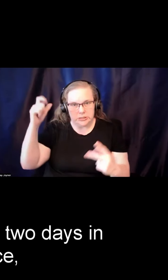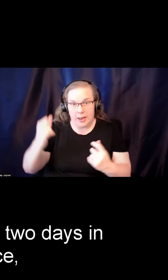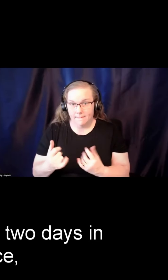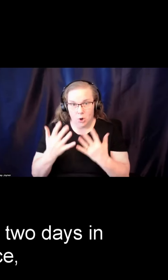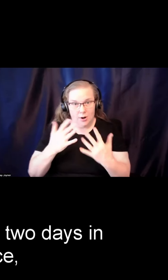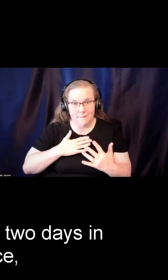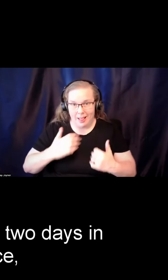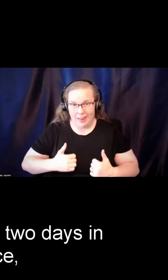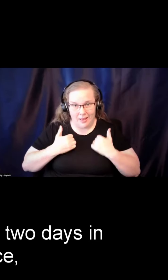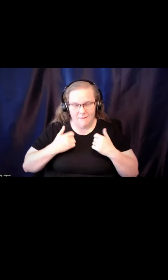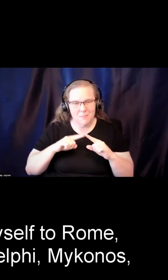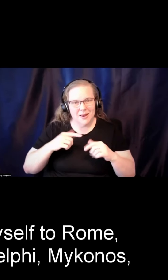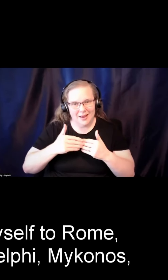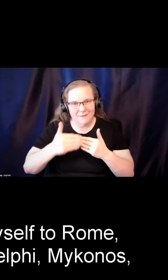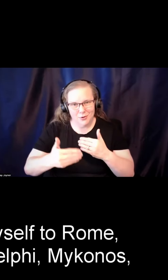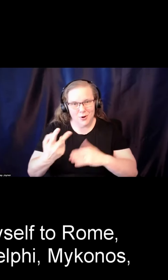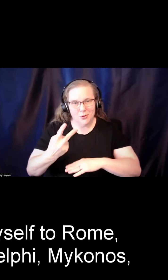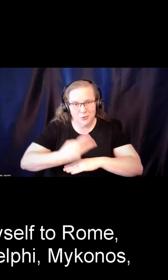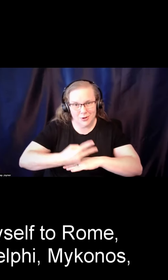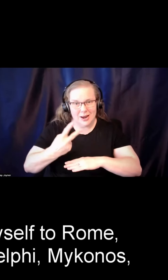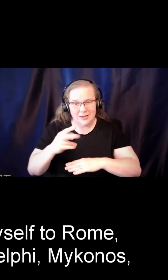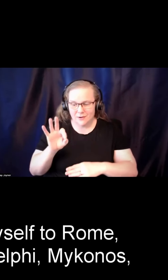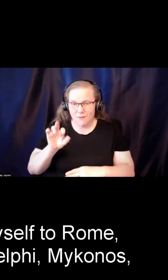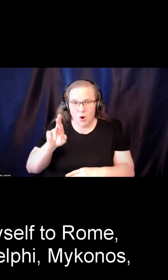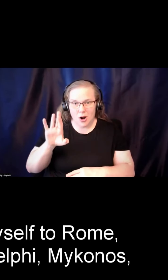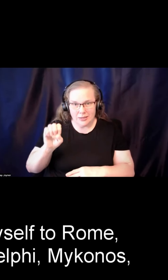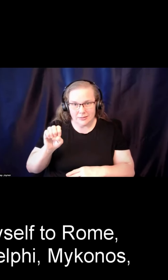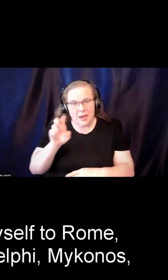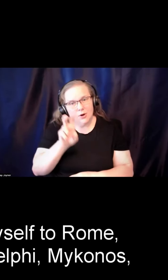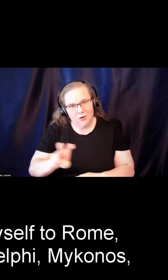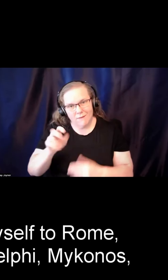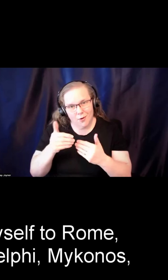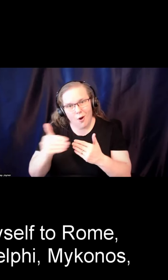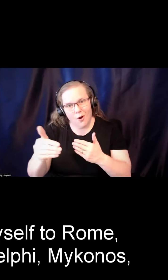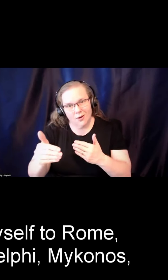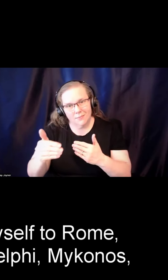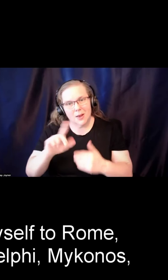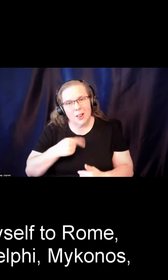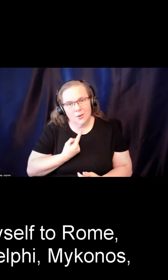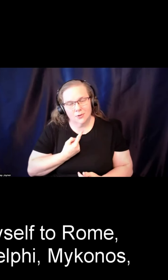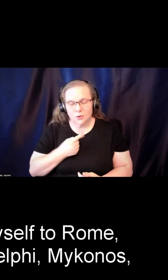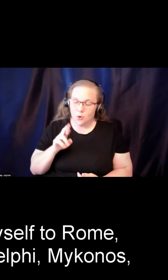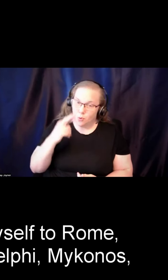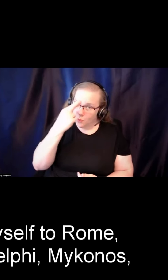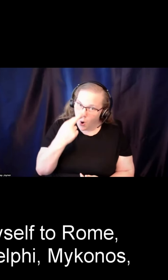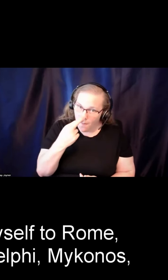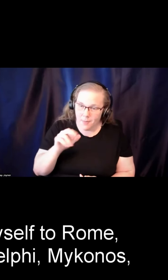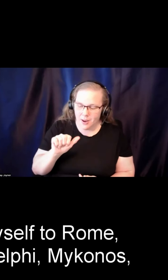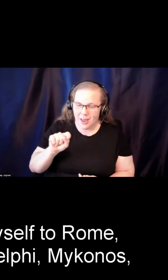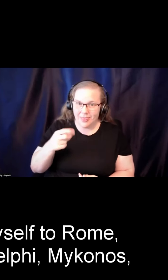But after another 2 days in Florence, I traveled on by myself to Rome, Athens,